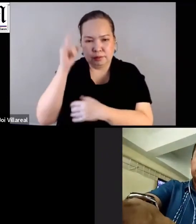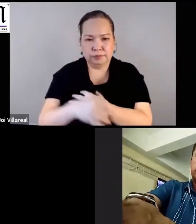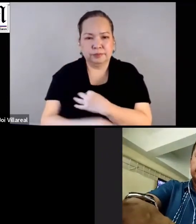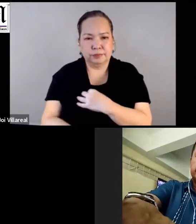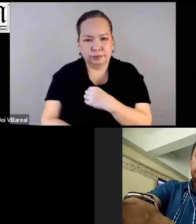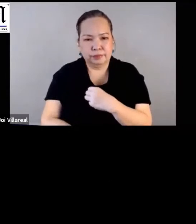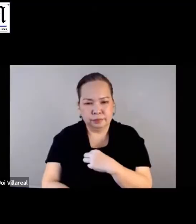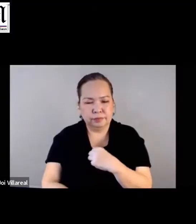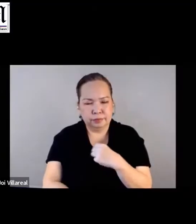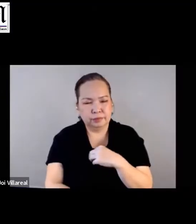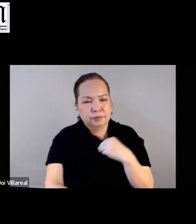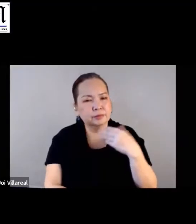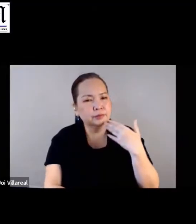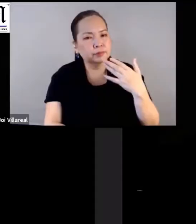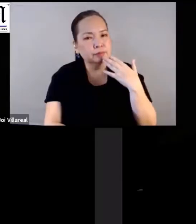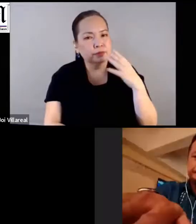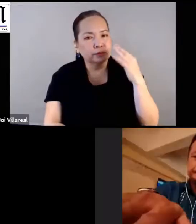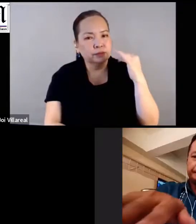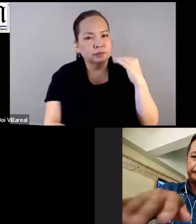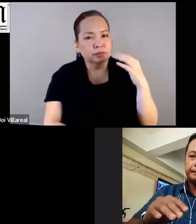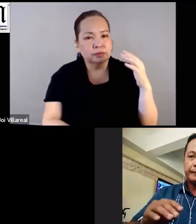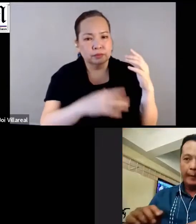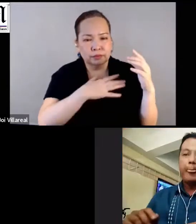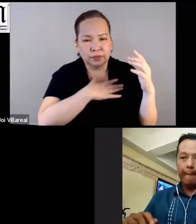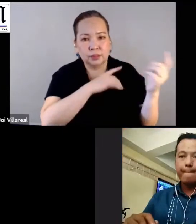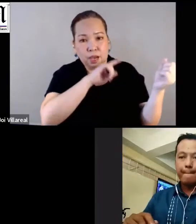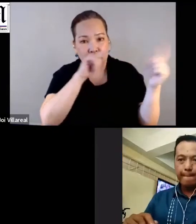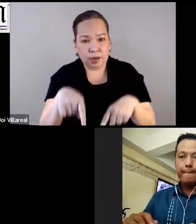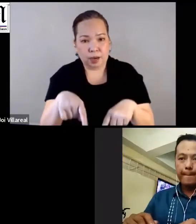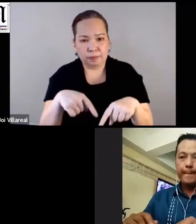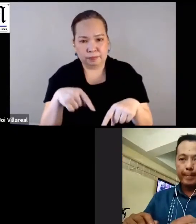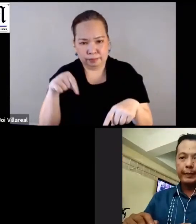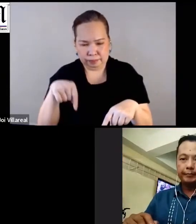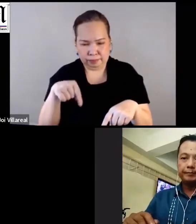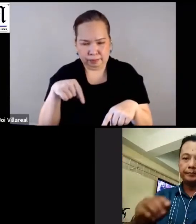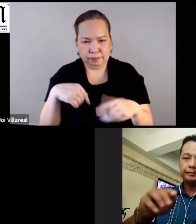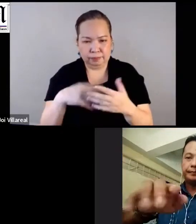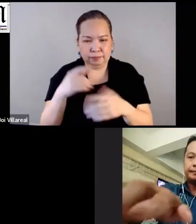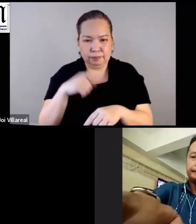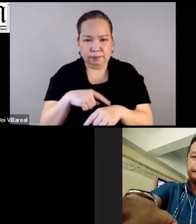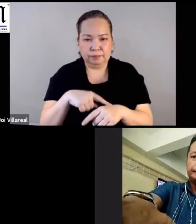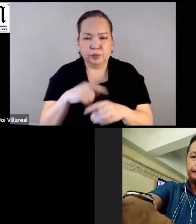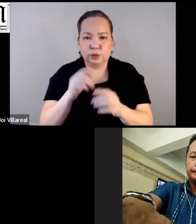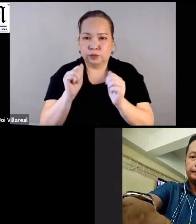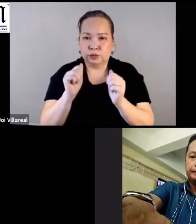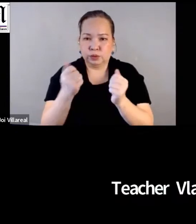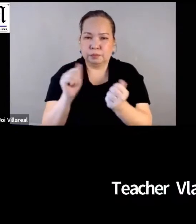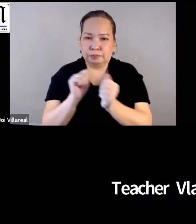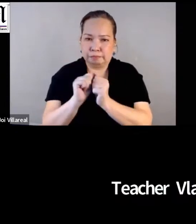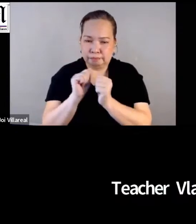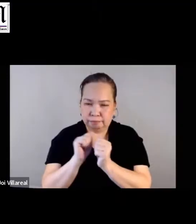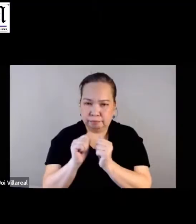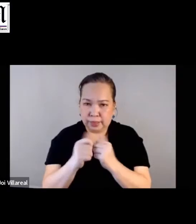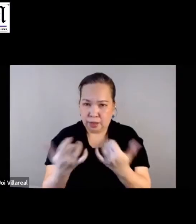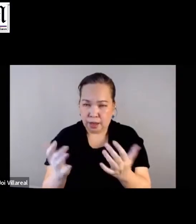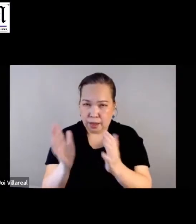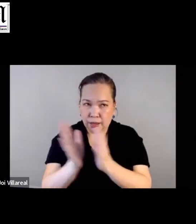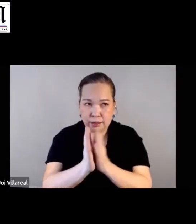And again, sana maging present tayo sa next meeting po natin. With that, with the permission of the authors and the members